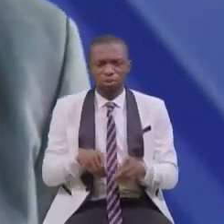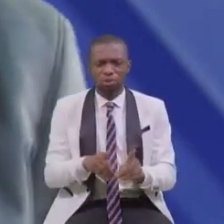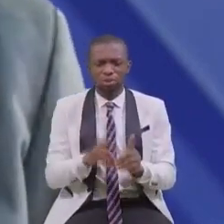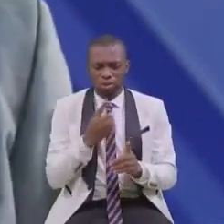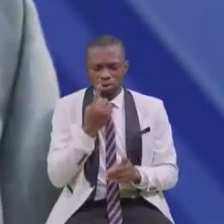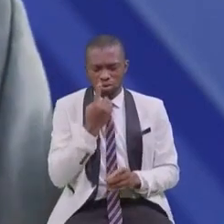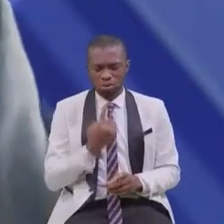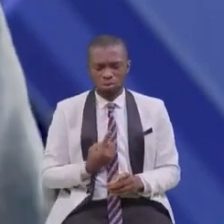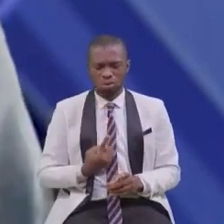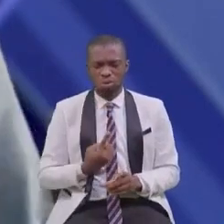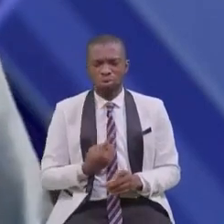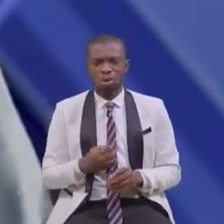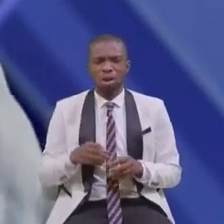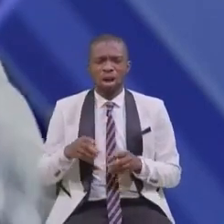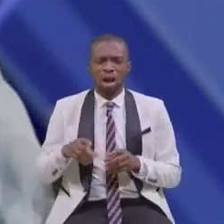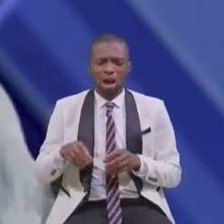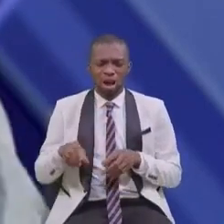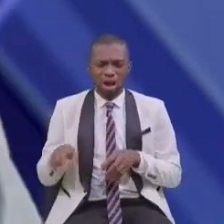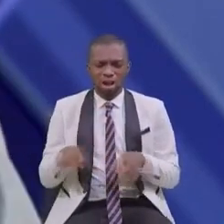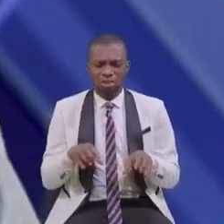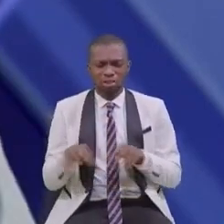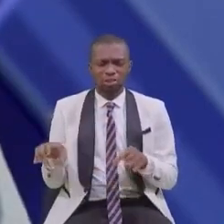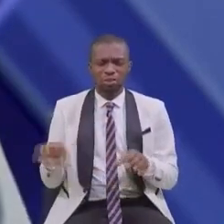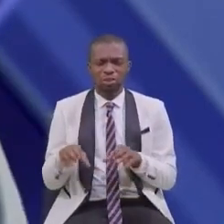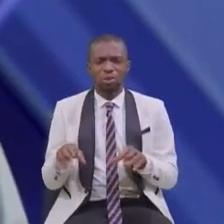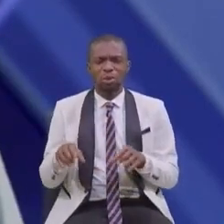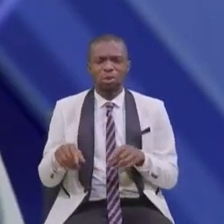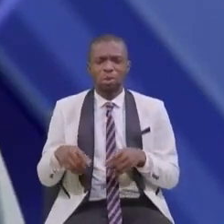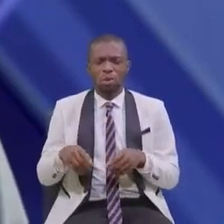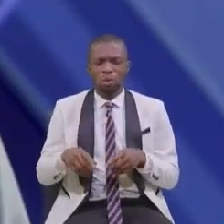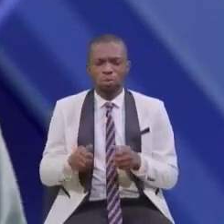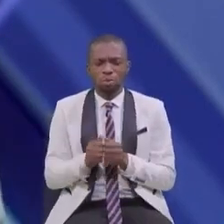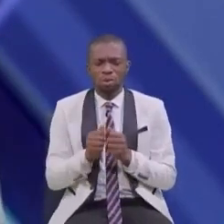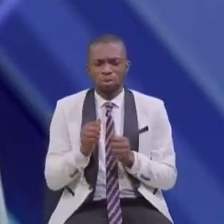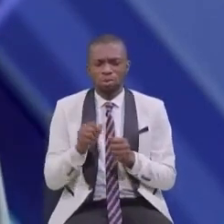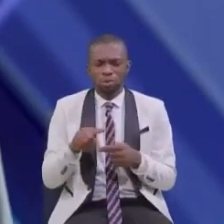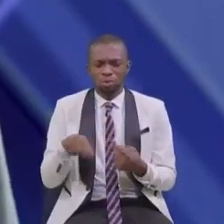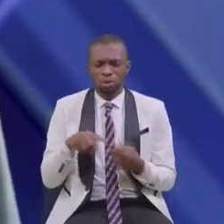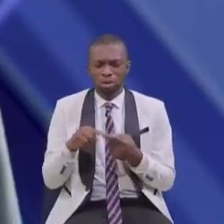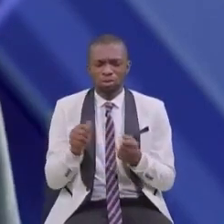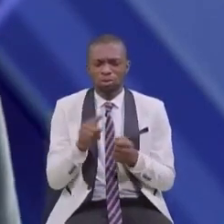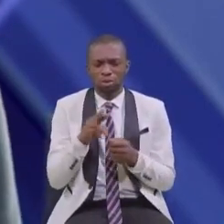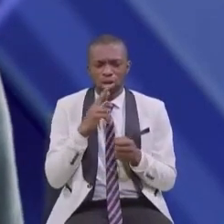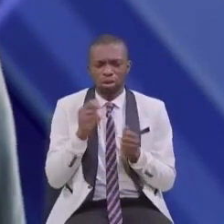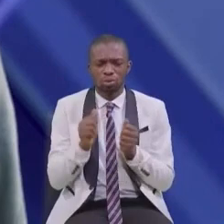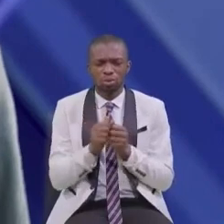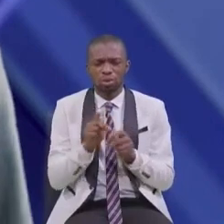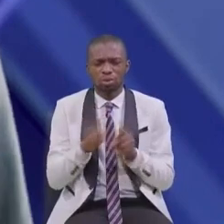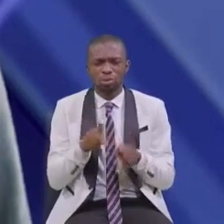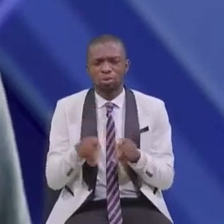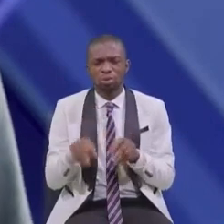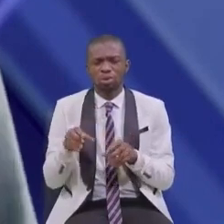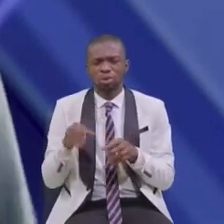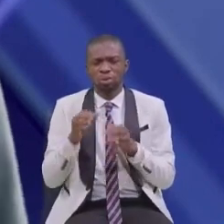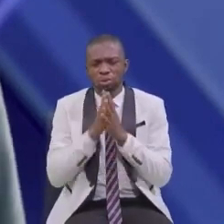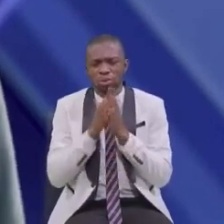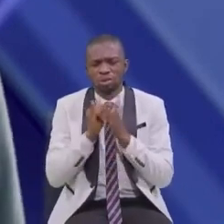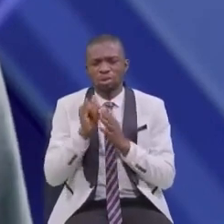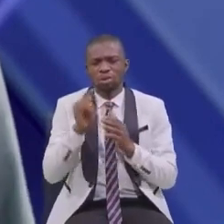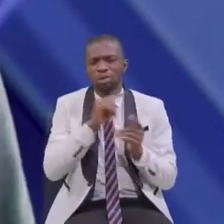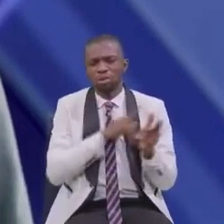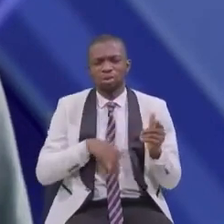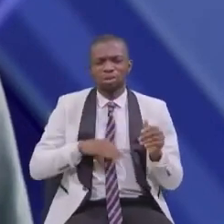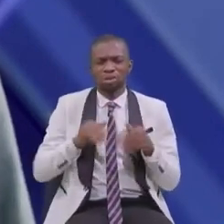with people. We need to watch over our actions. Pray, Lord, give me grace. Grace to